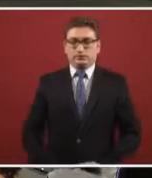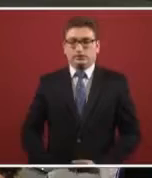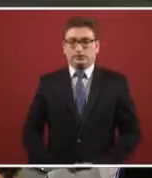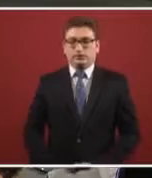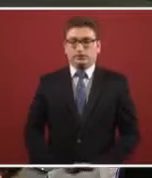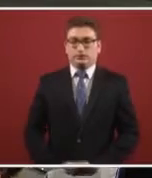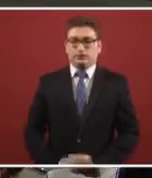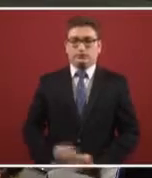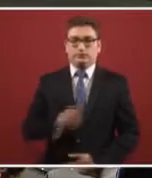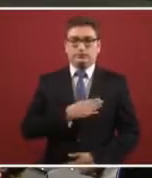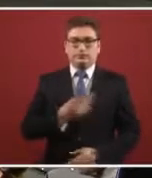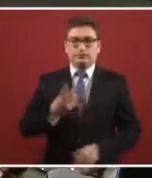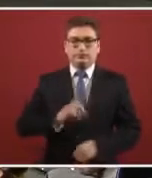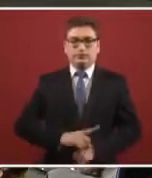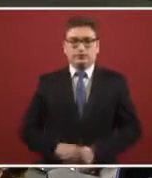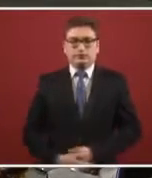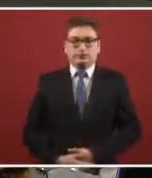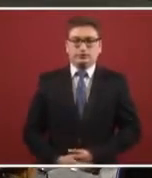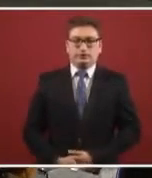Good morning.